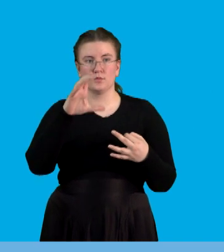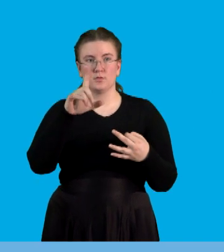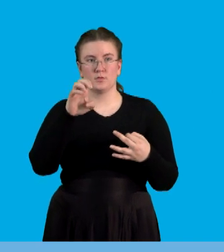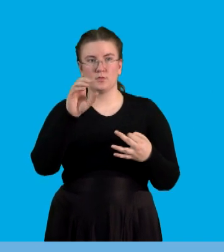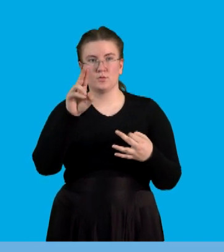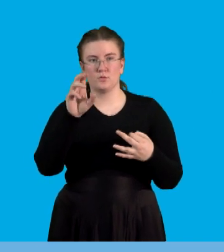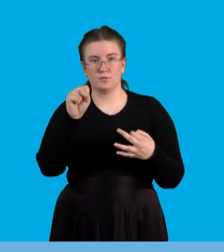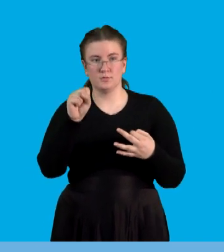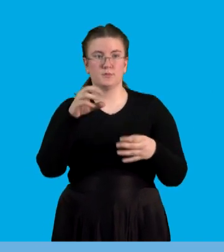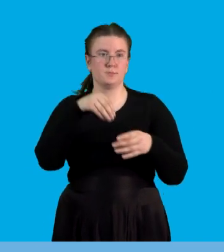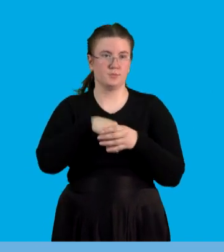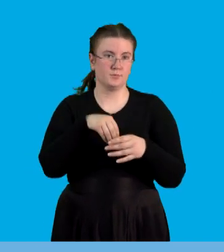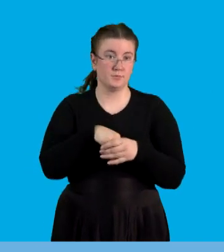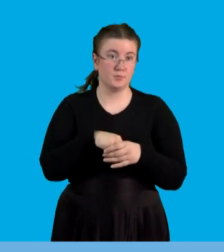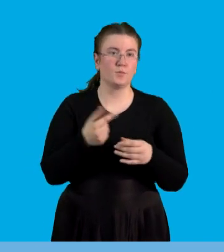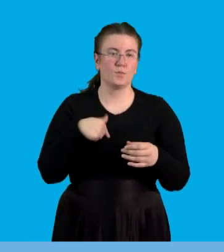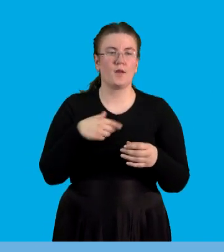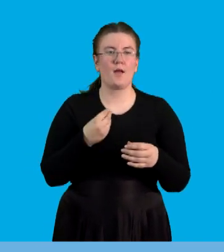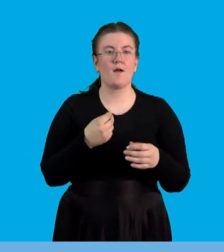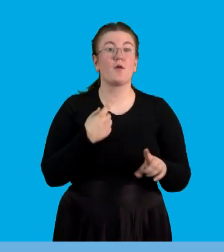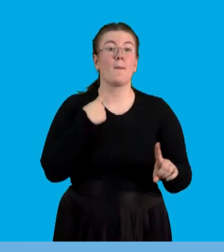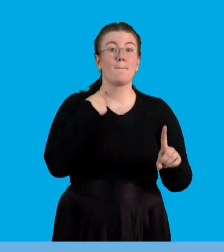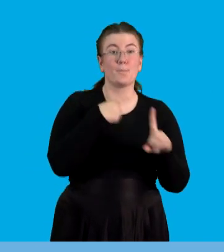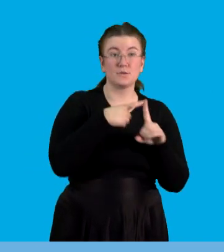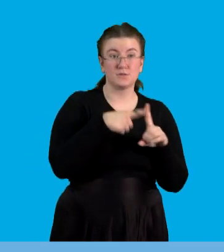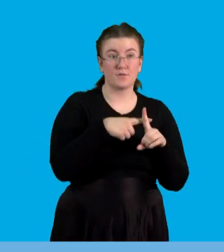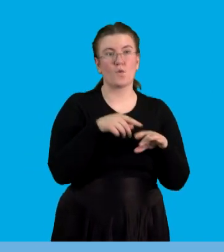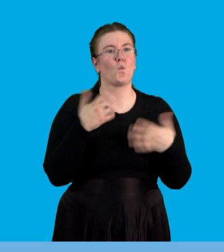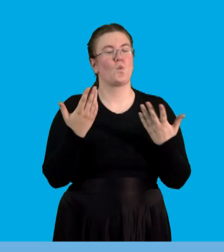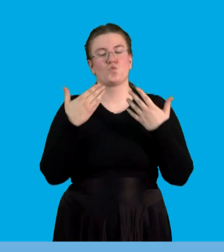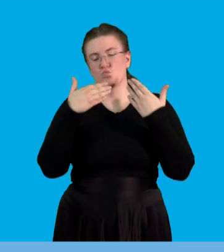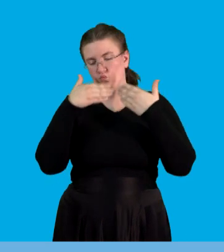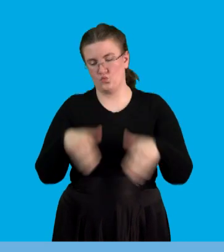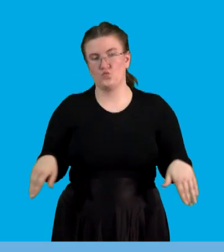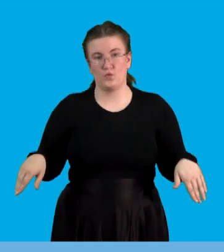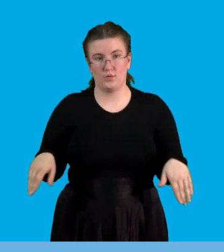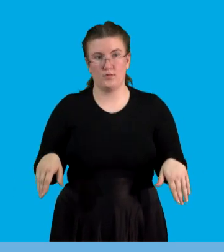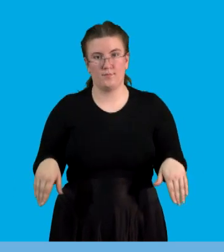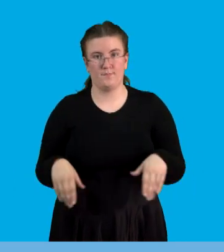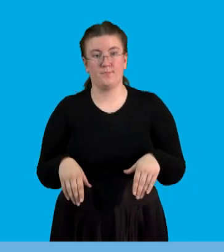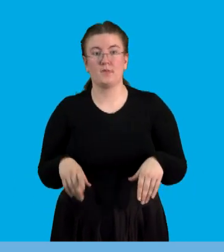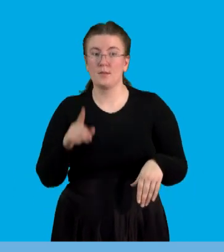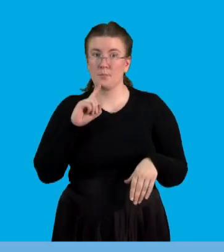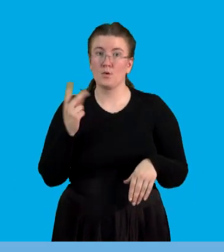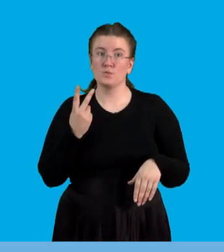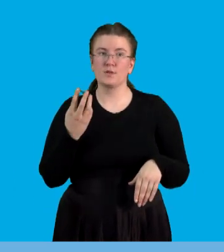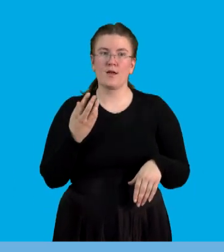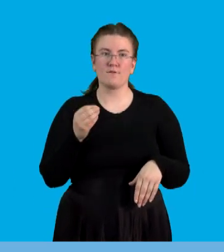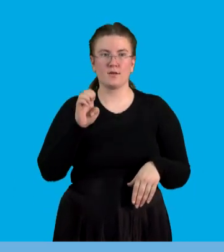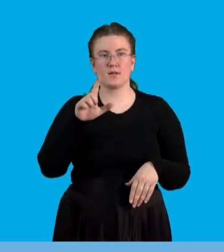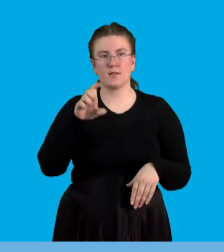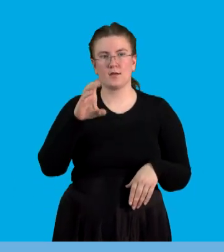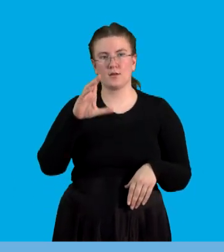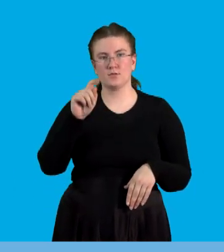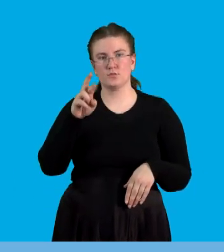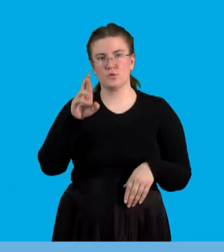positively charged, and we find the neutrons, which are neutral particles. They are neither positive nor negative.